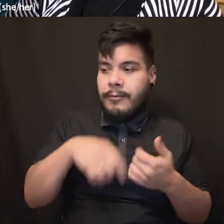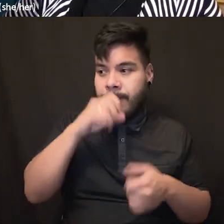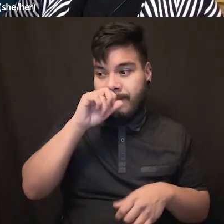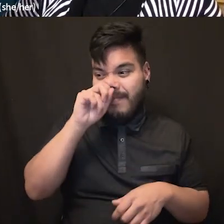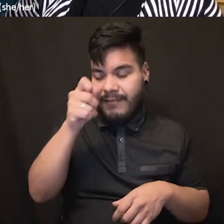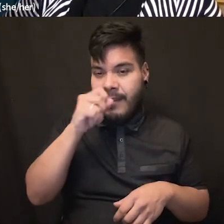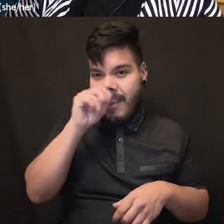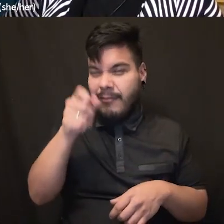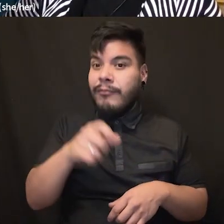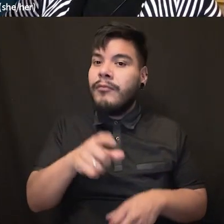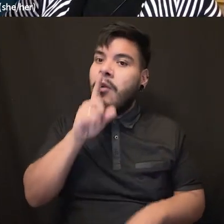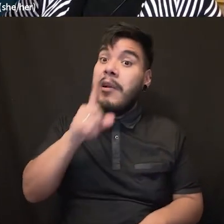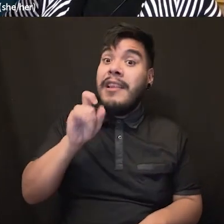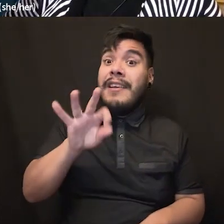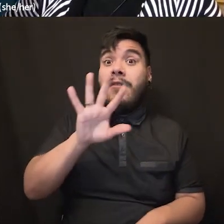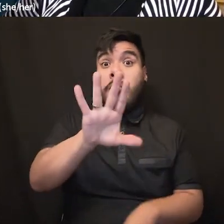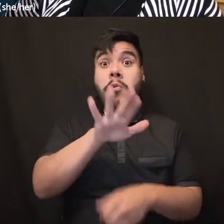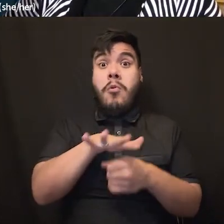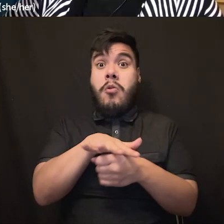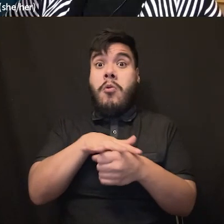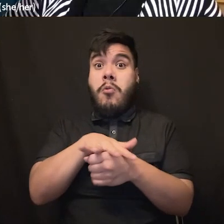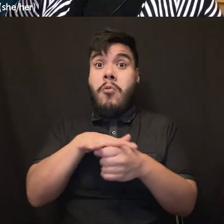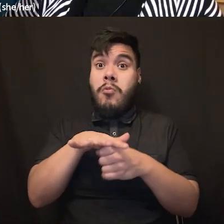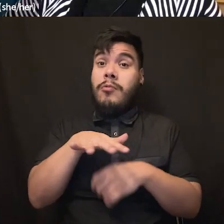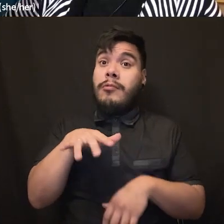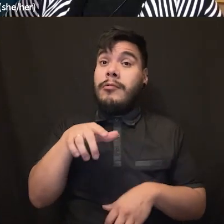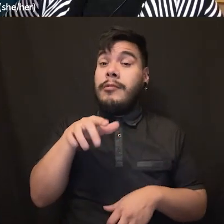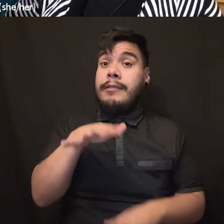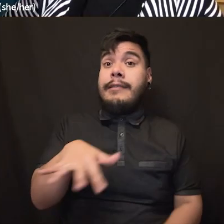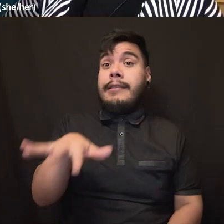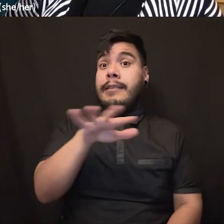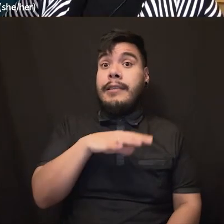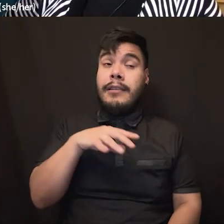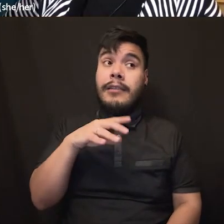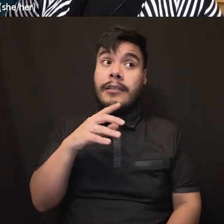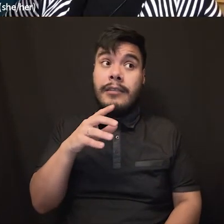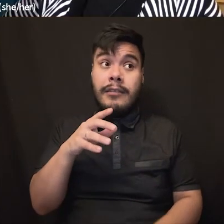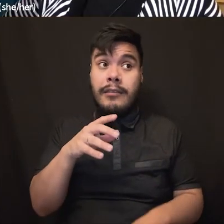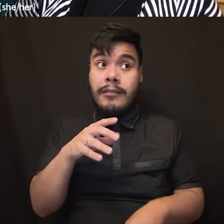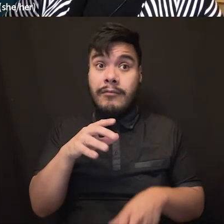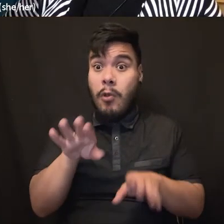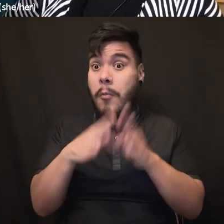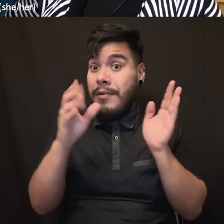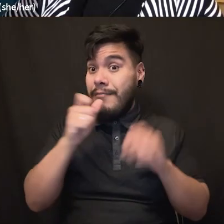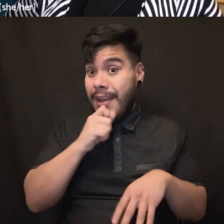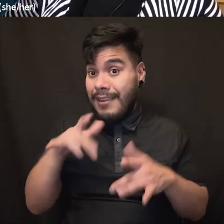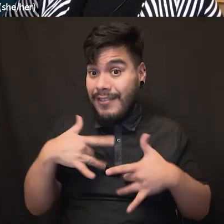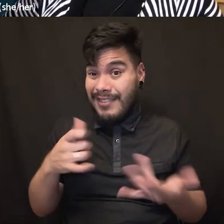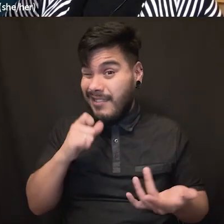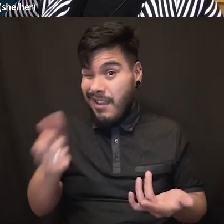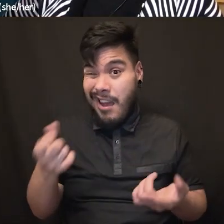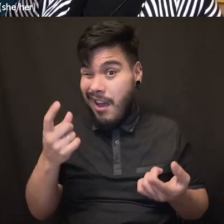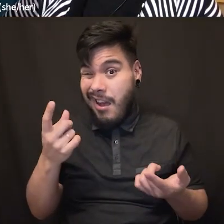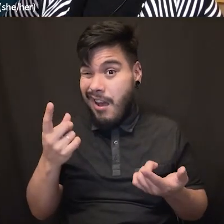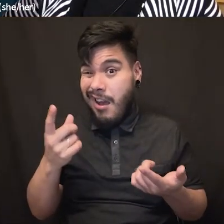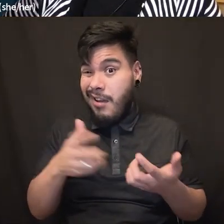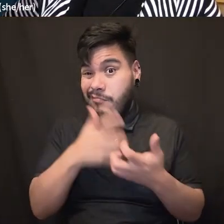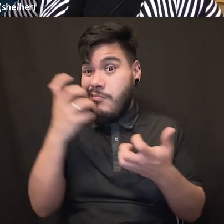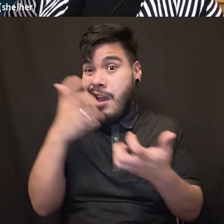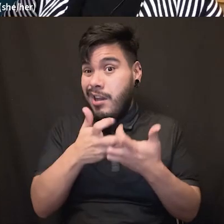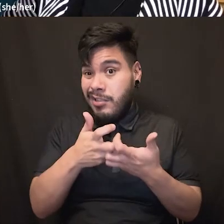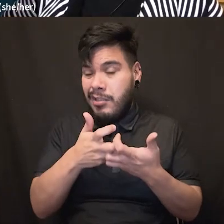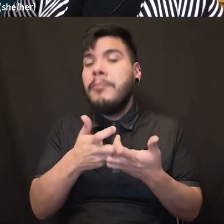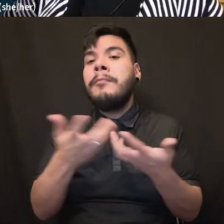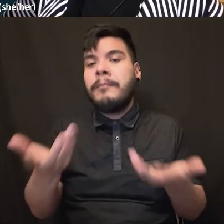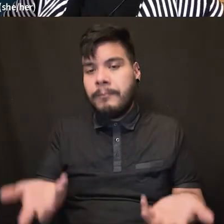Really, if your local scene and the open mics available to you is not working for you, then you just find,